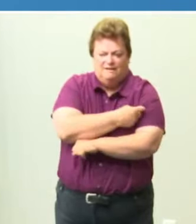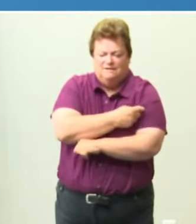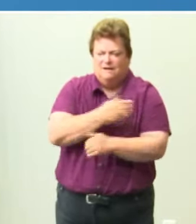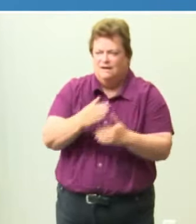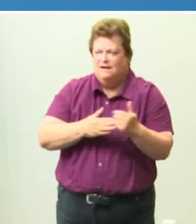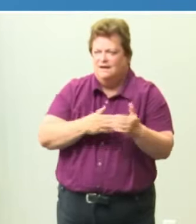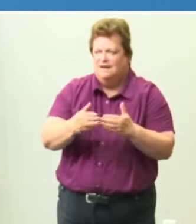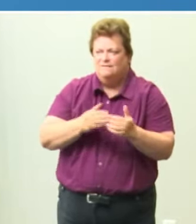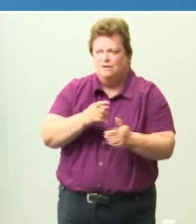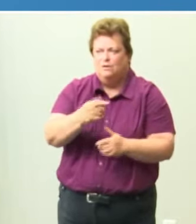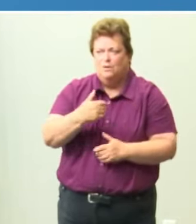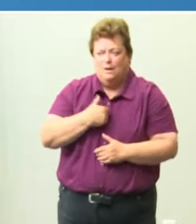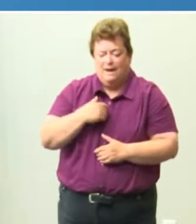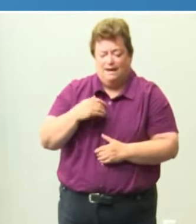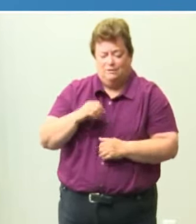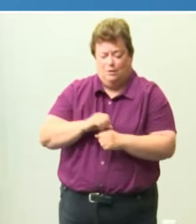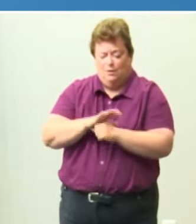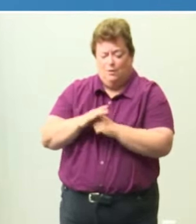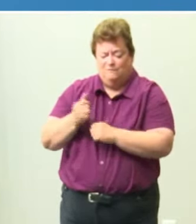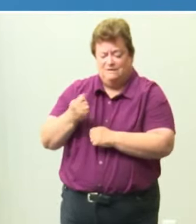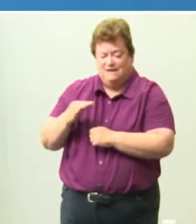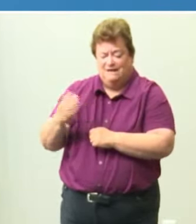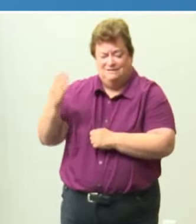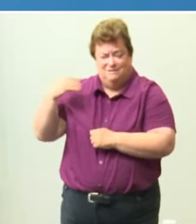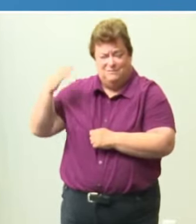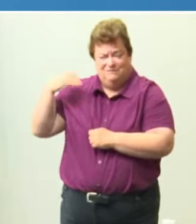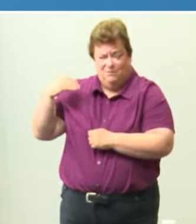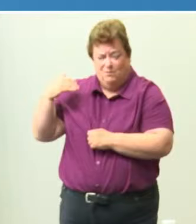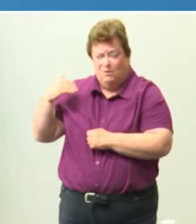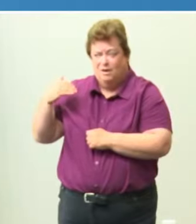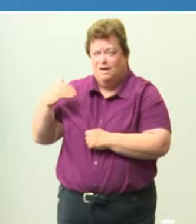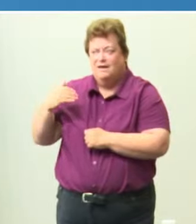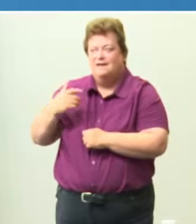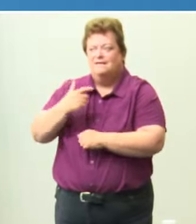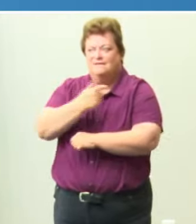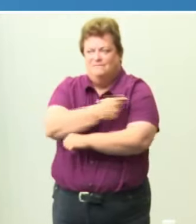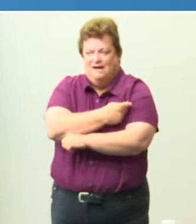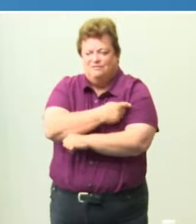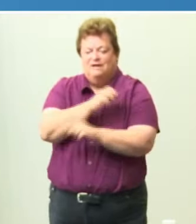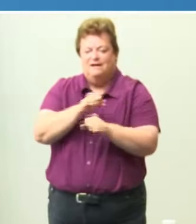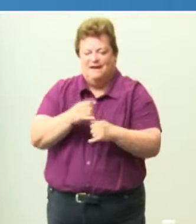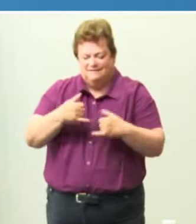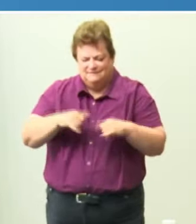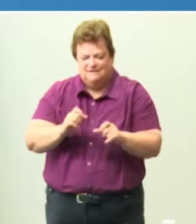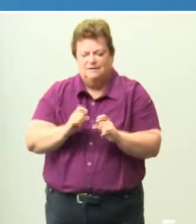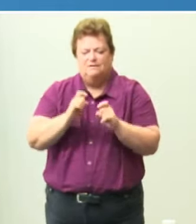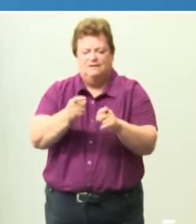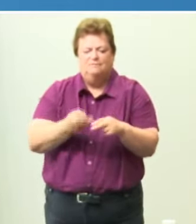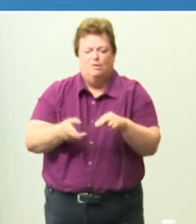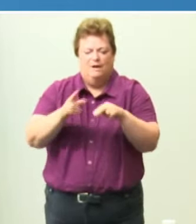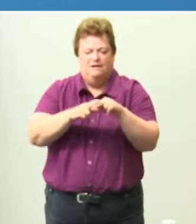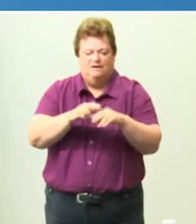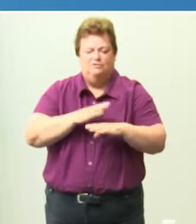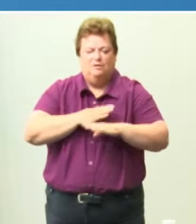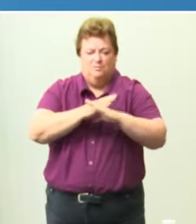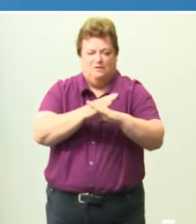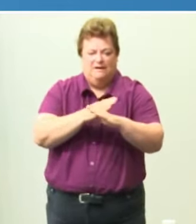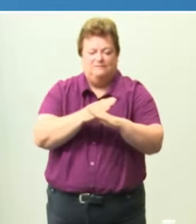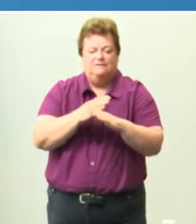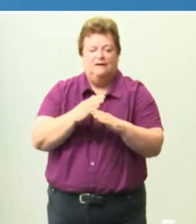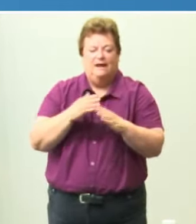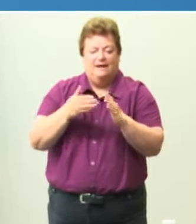had COVID-19, our recent studies show that vaccination can offer additional protection against